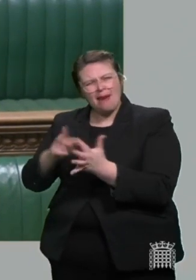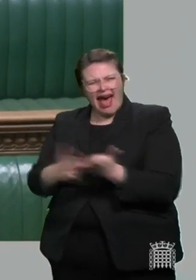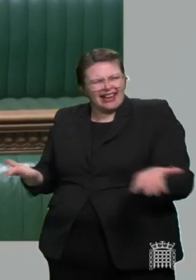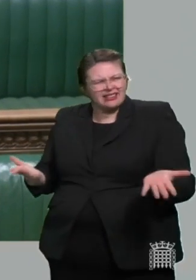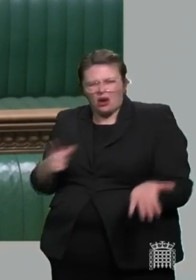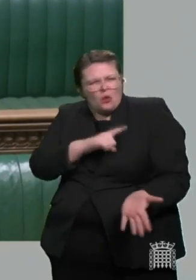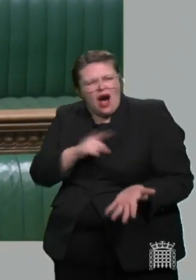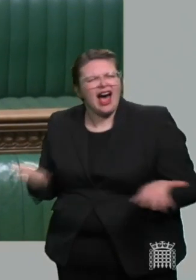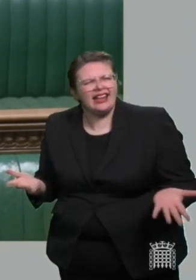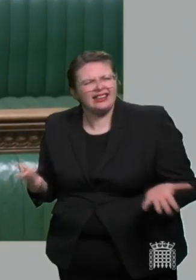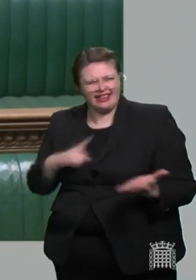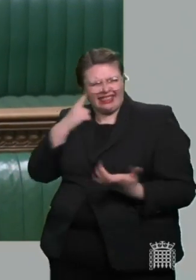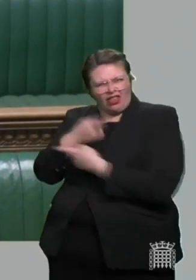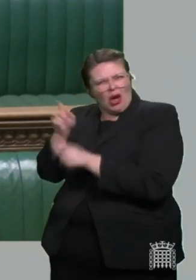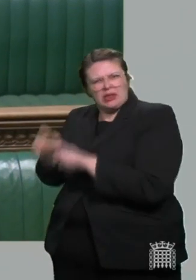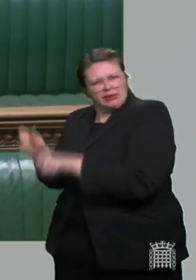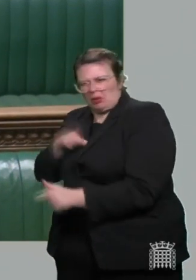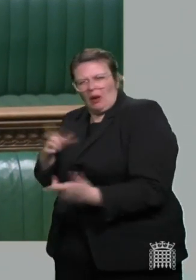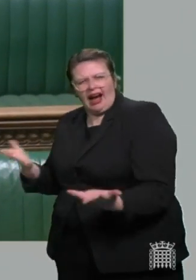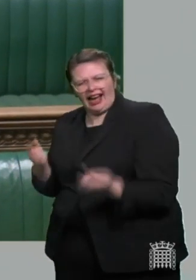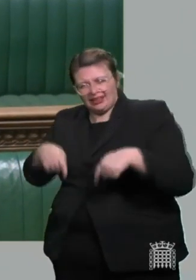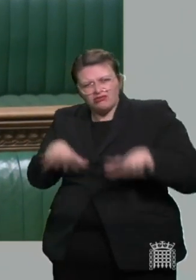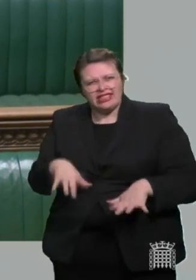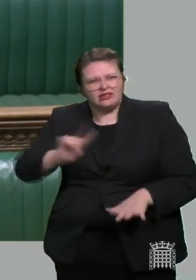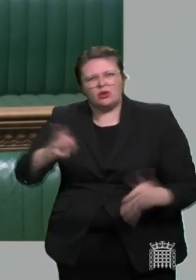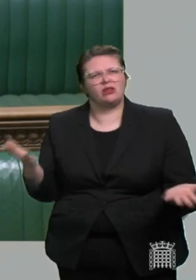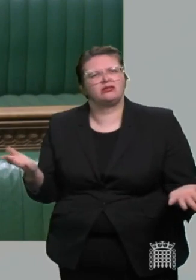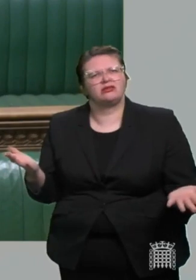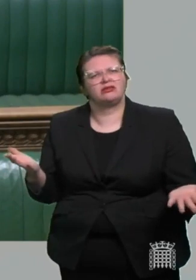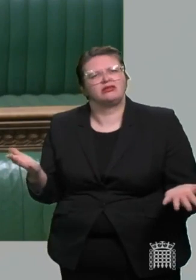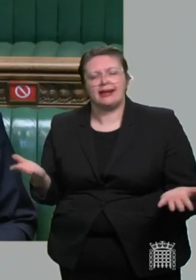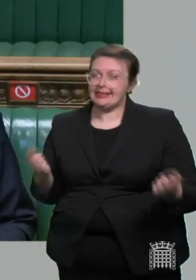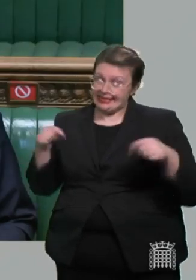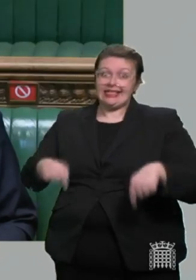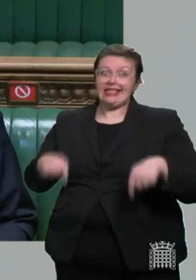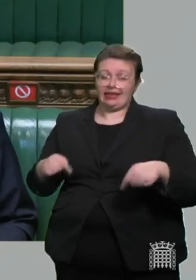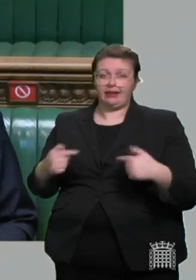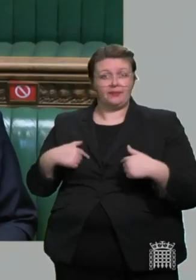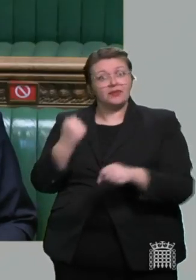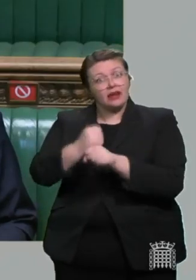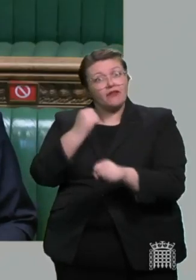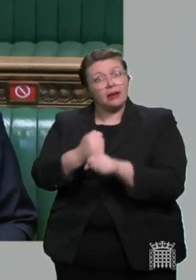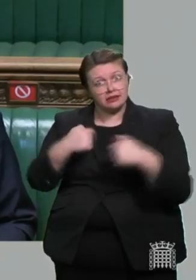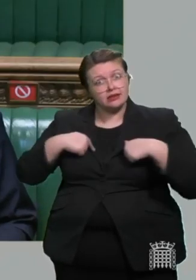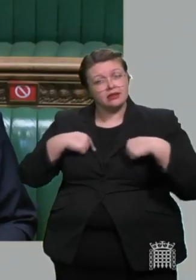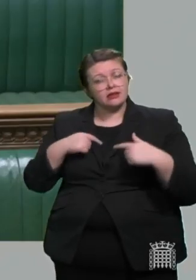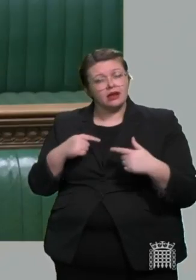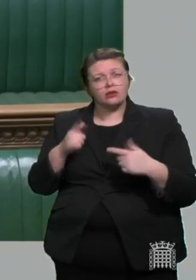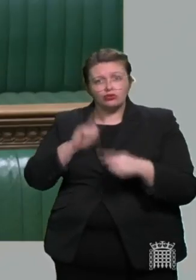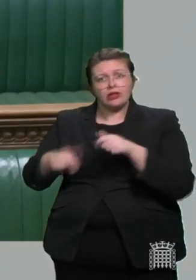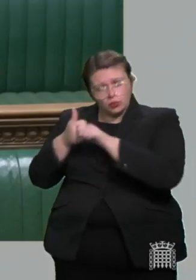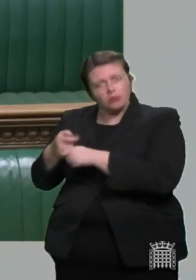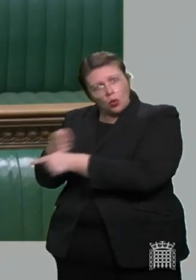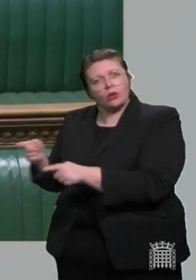interests of the people of Yemen, Mr Speaker. We are doing everything we can to support the people of Yemen, given the